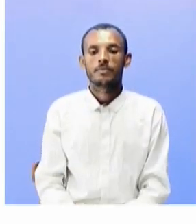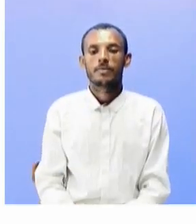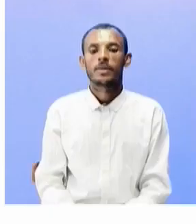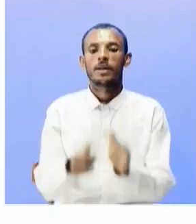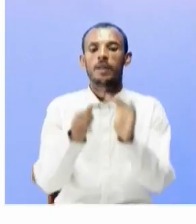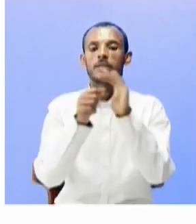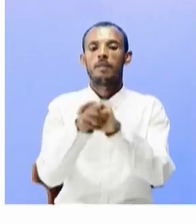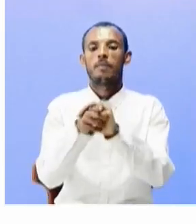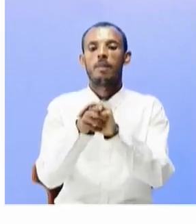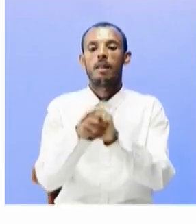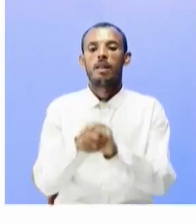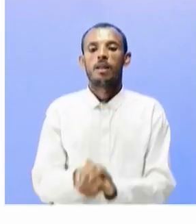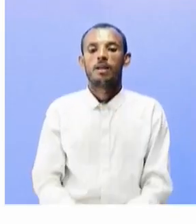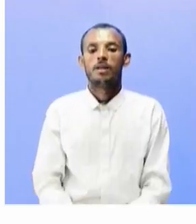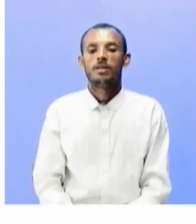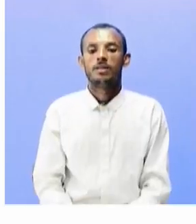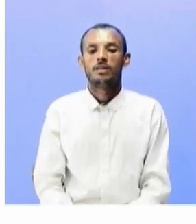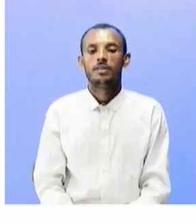Example.